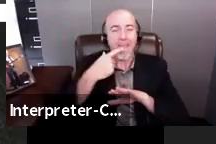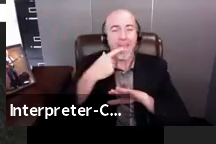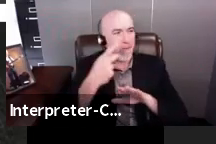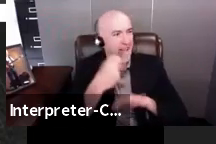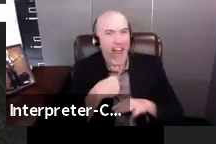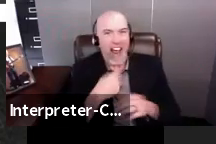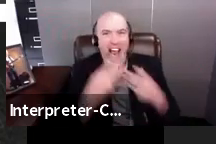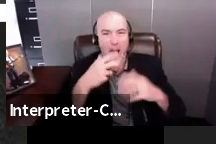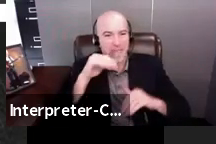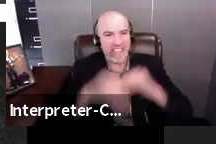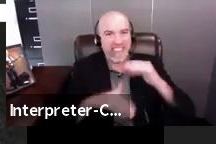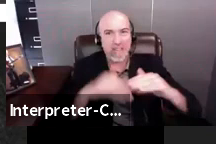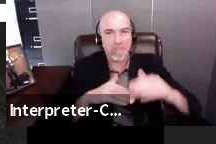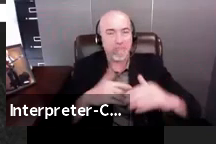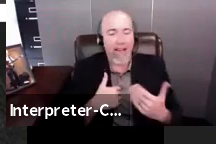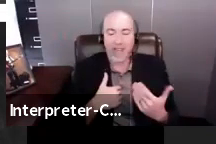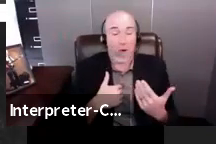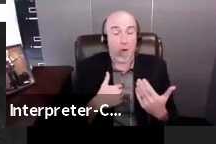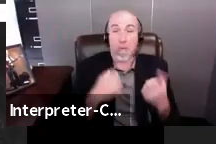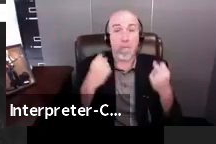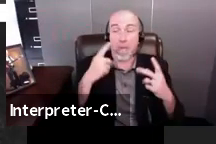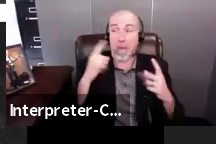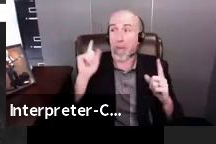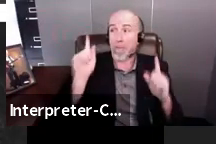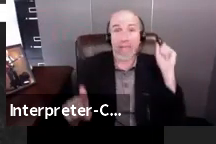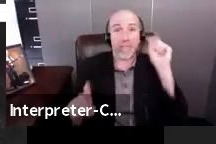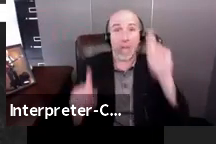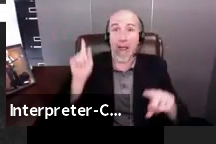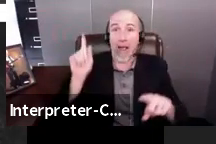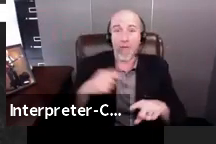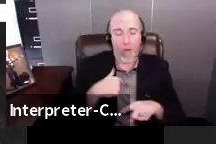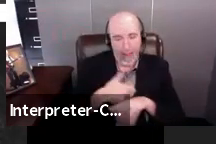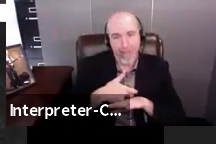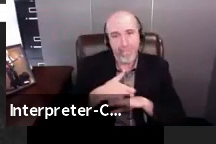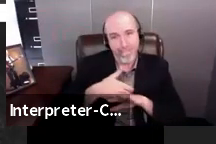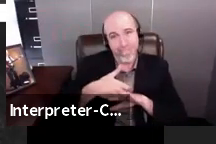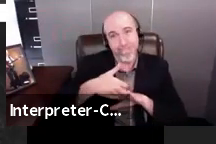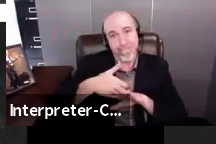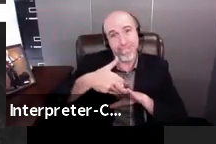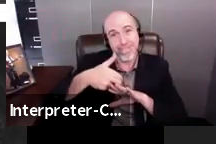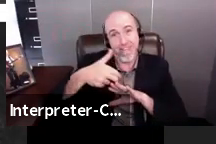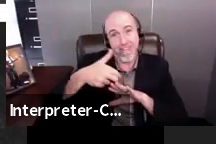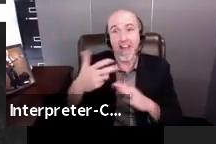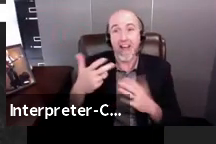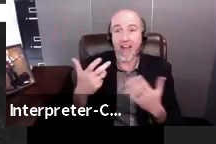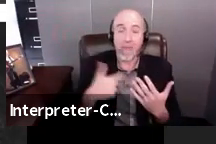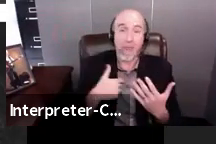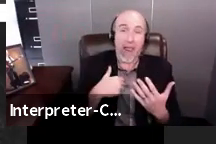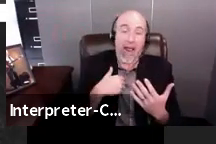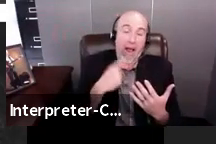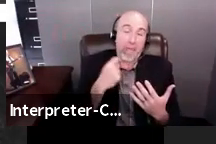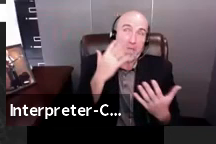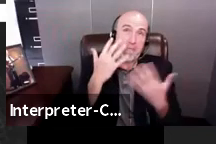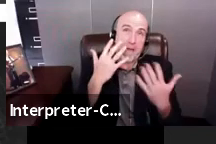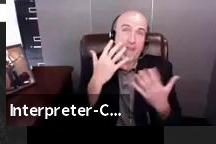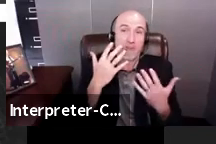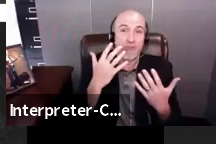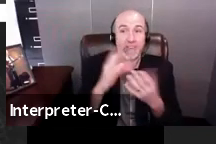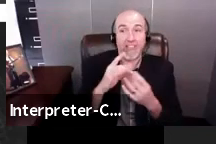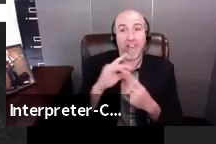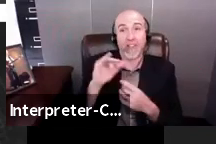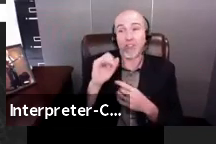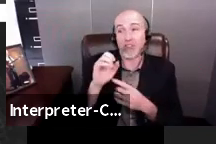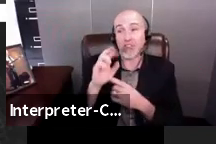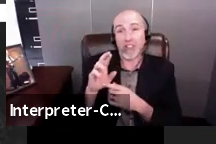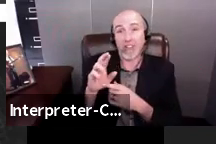but everybody passed me by as I just sort of did that. I'm embarrassed to say Jennifer Keeland,